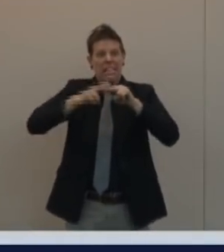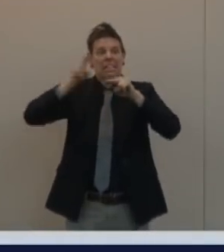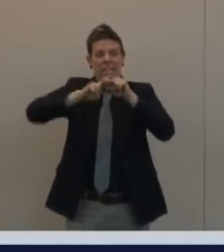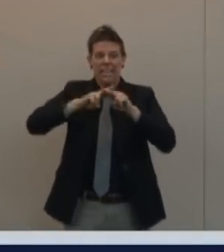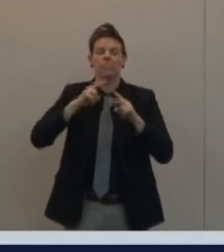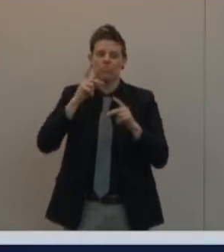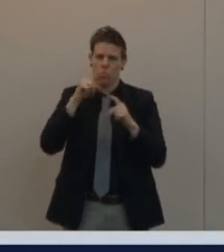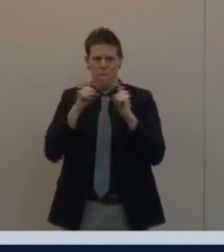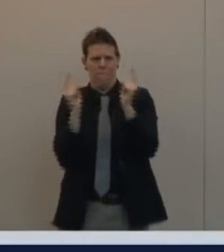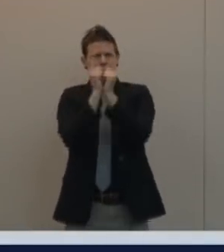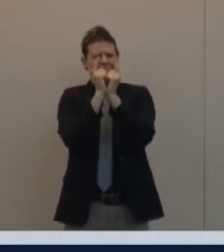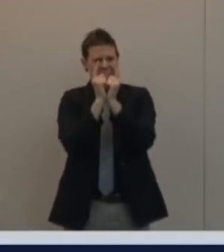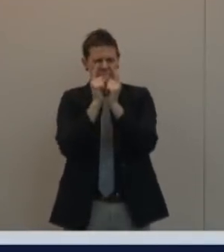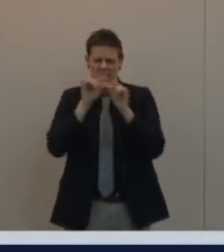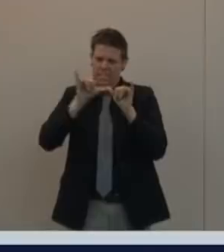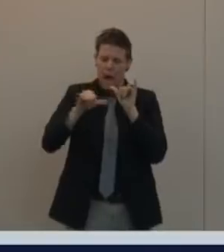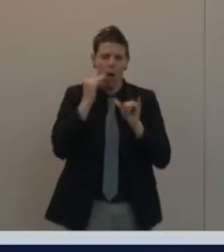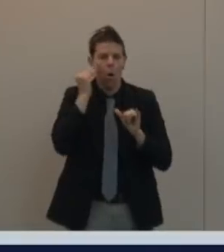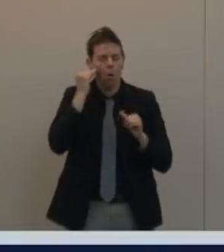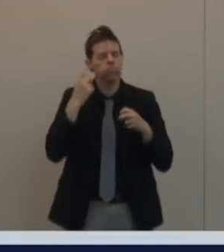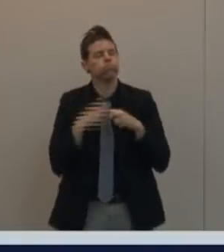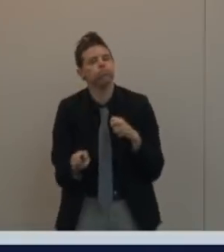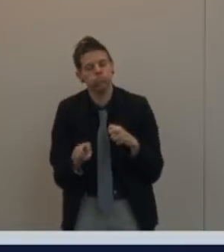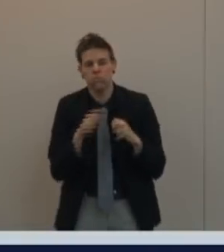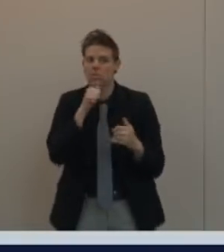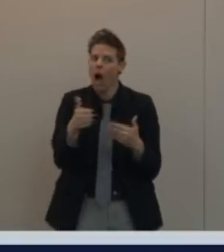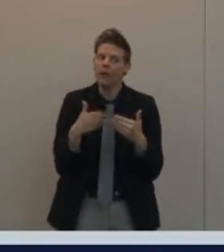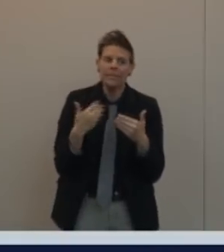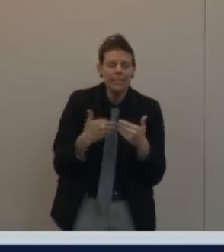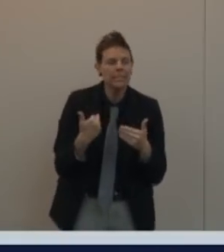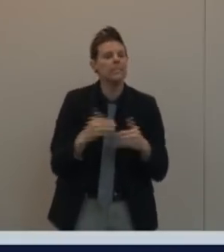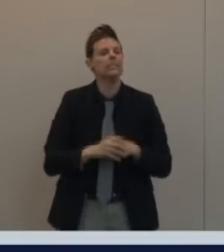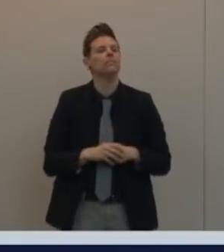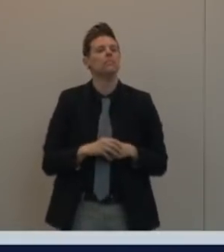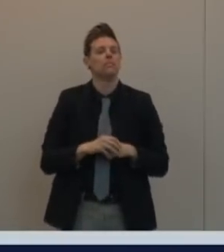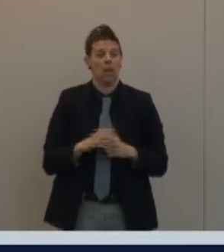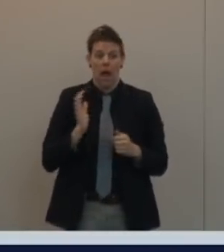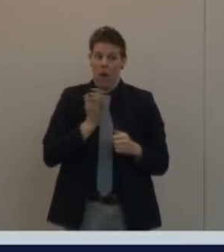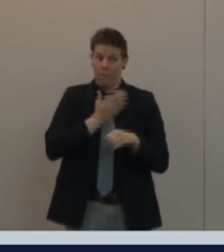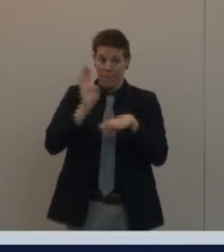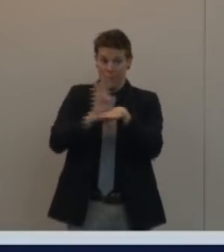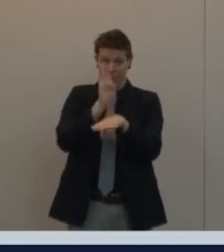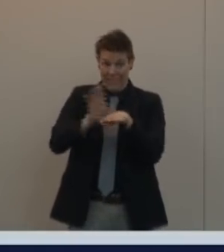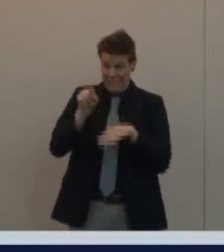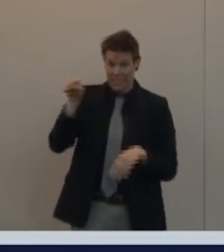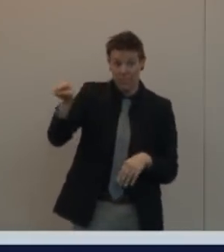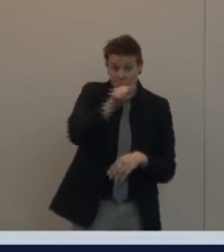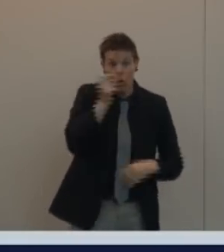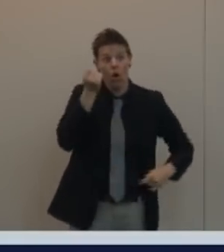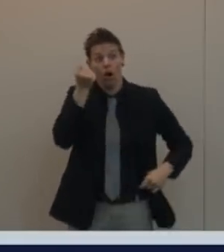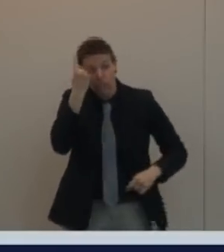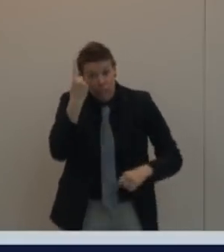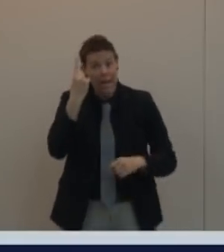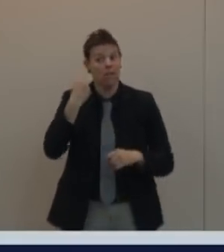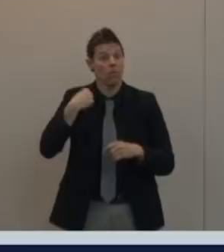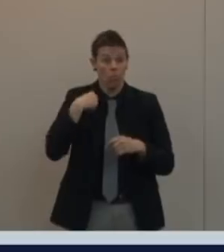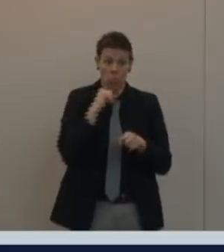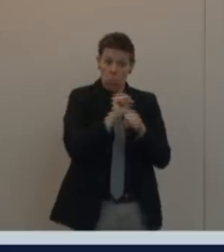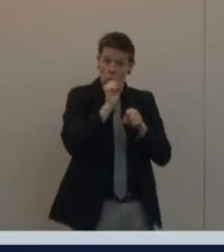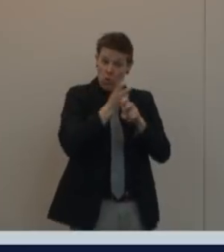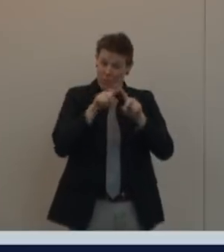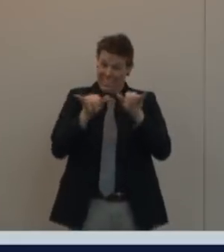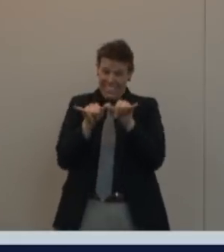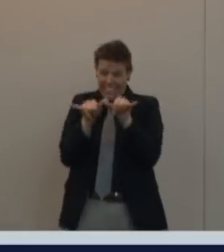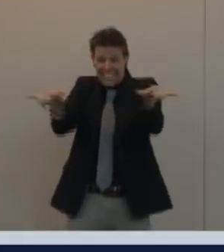stay-at-home instructions and also to make sure that our business partners are clear that we're really working hard to keep folks